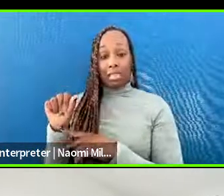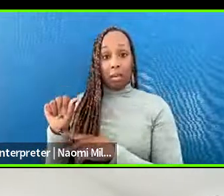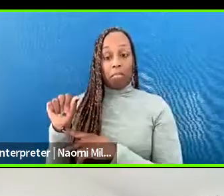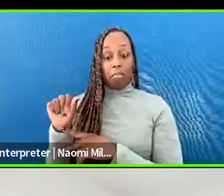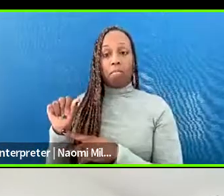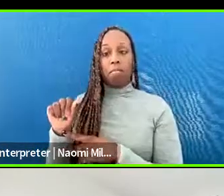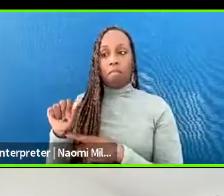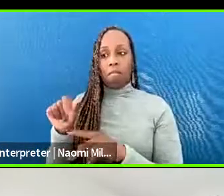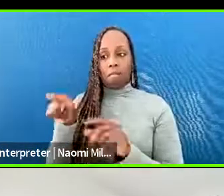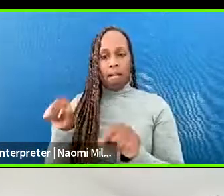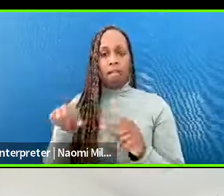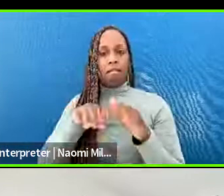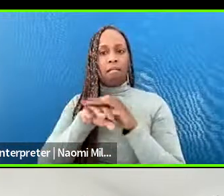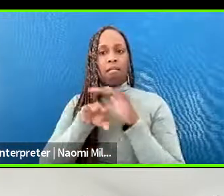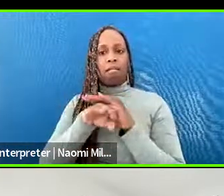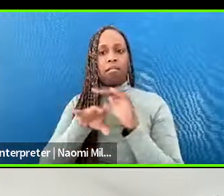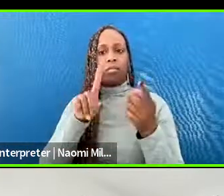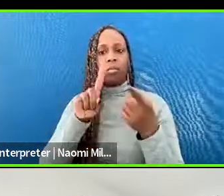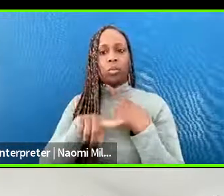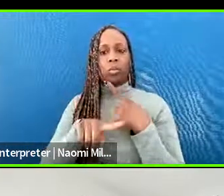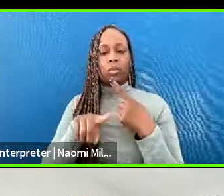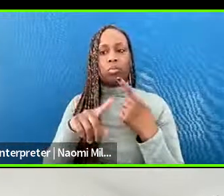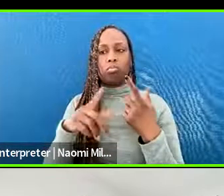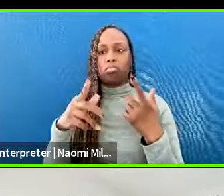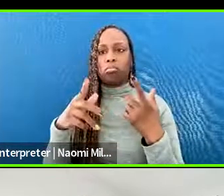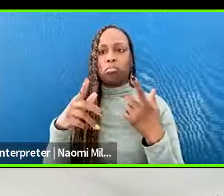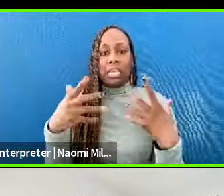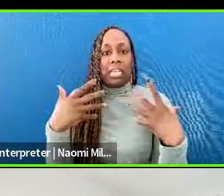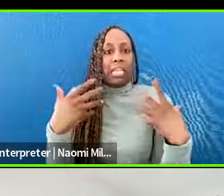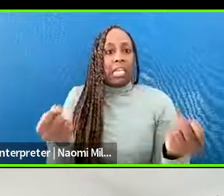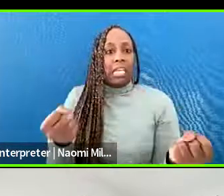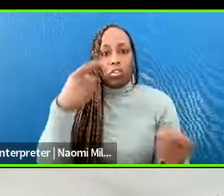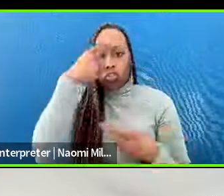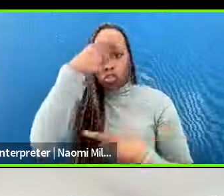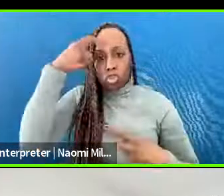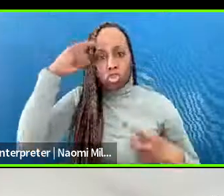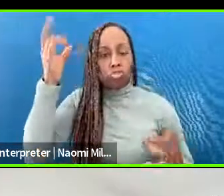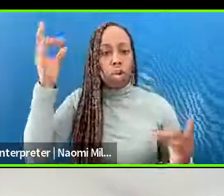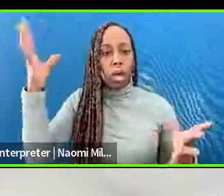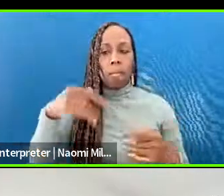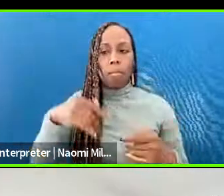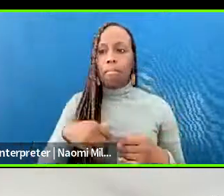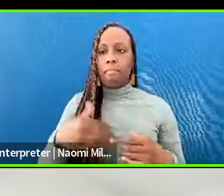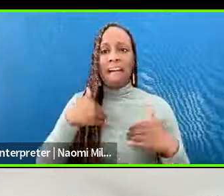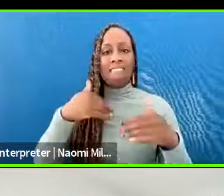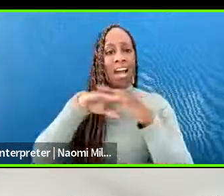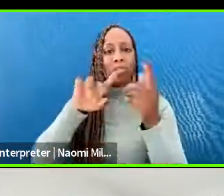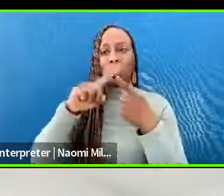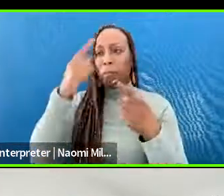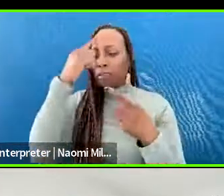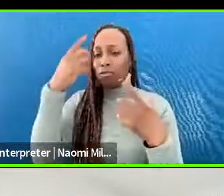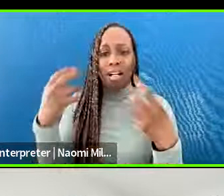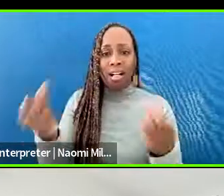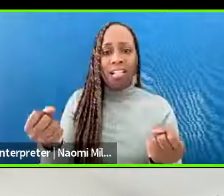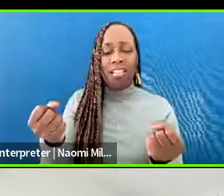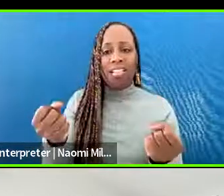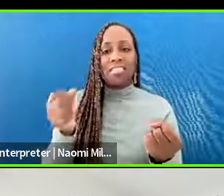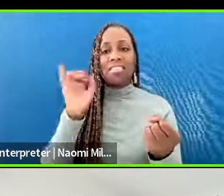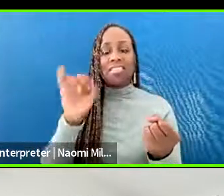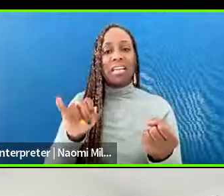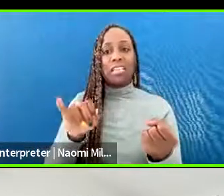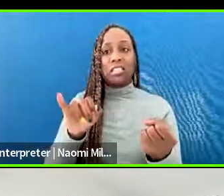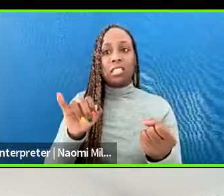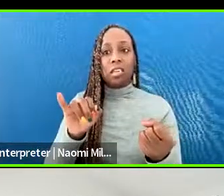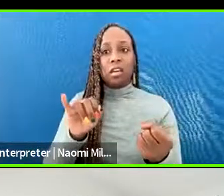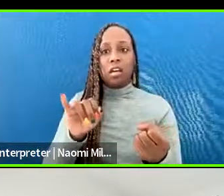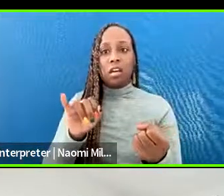have access to be able to heal trauma and be able to have access to mental health and that's affirming and